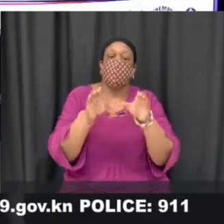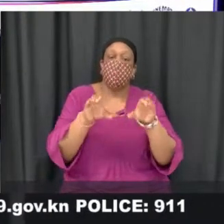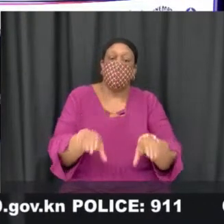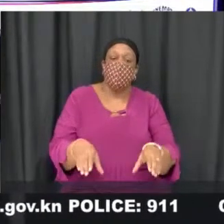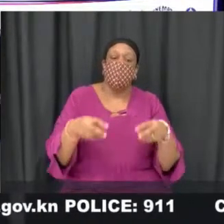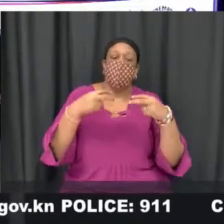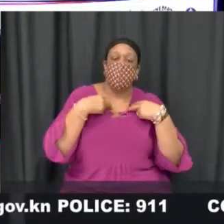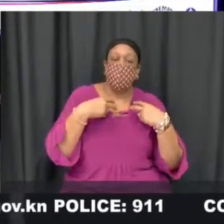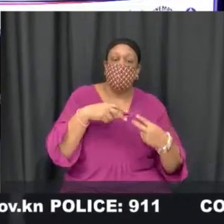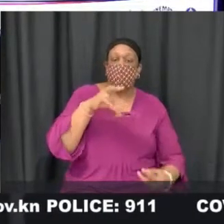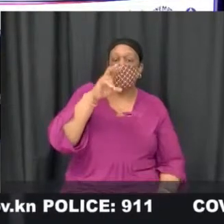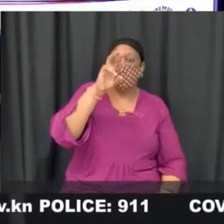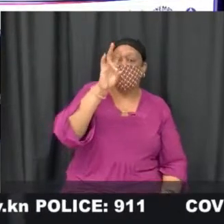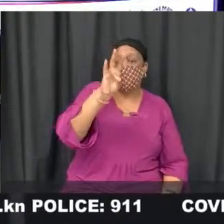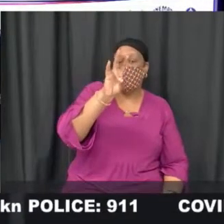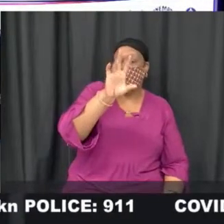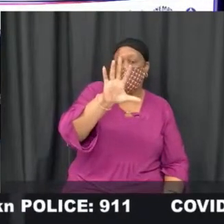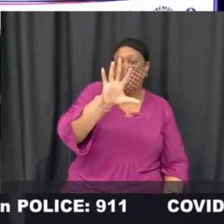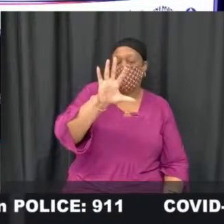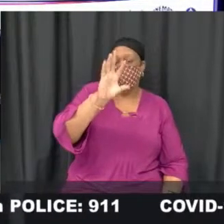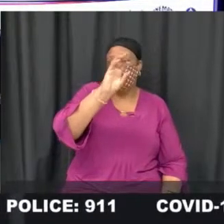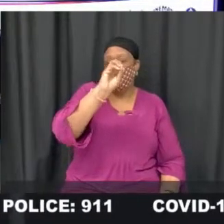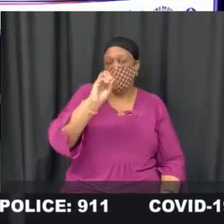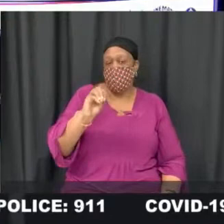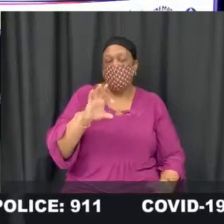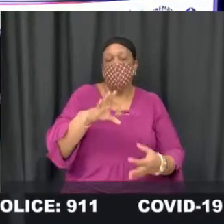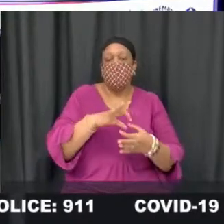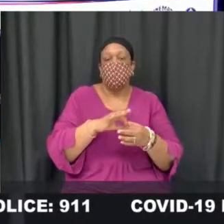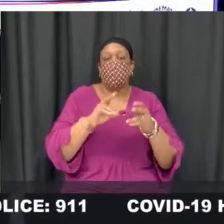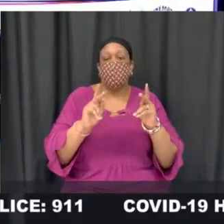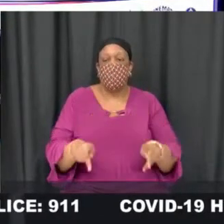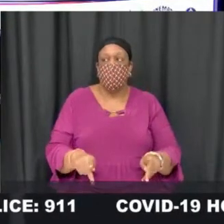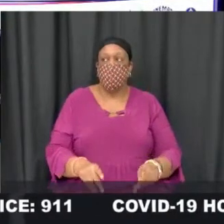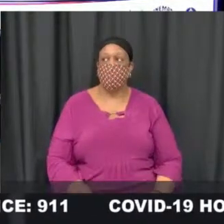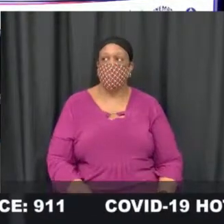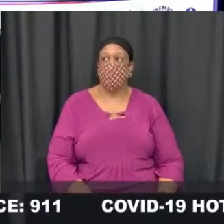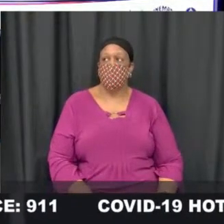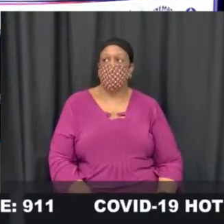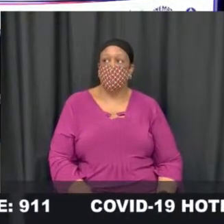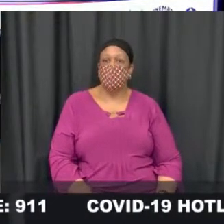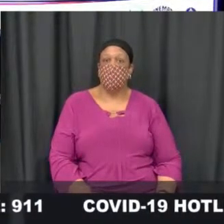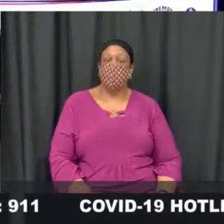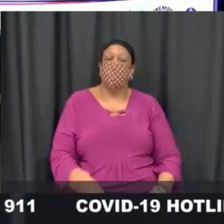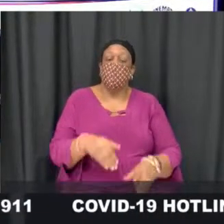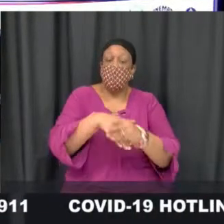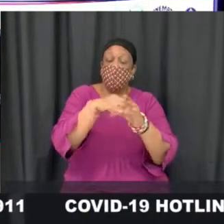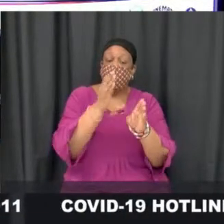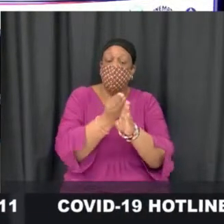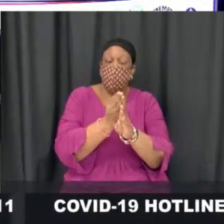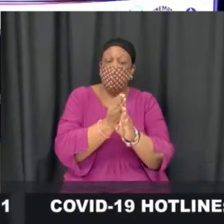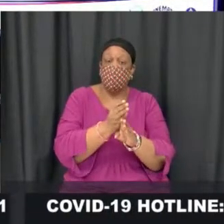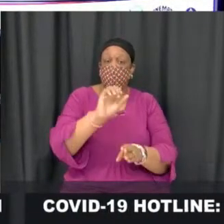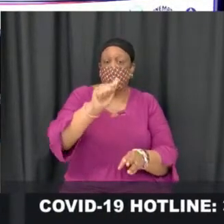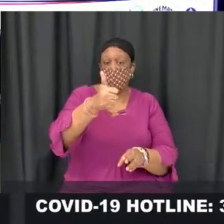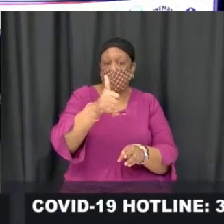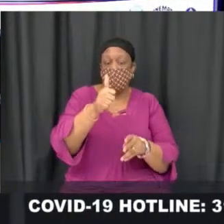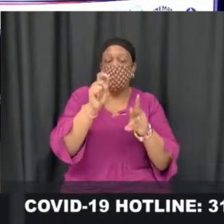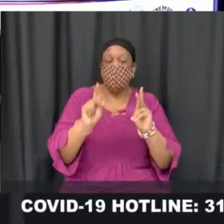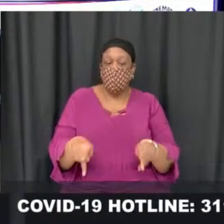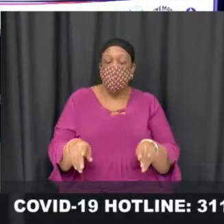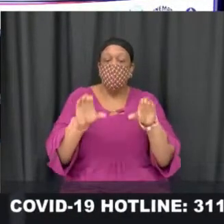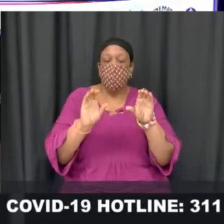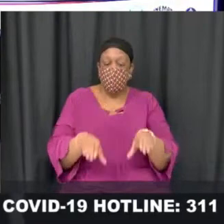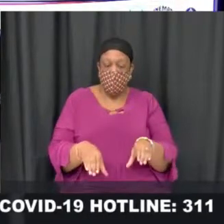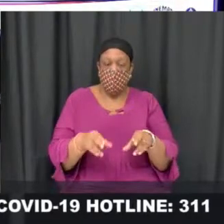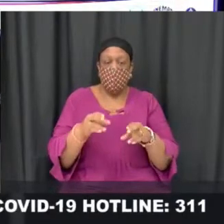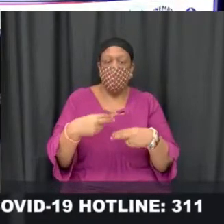carrying capacity, and no more than 10 passengers shall travel on motor omnibuses. All passengers shall wear face